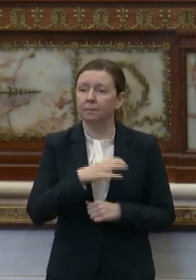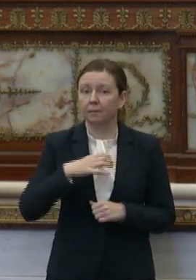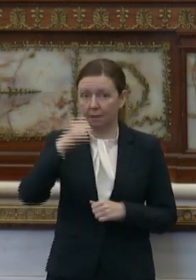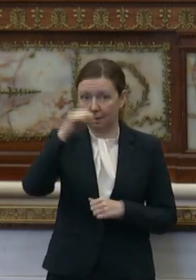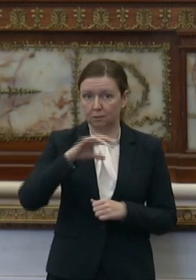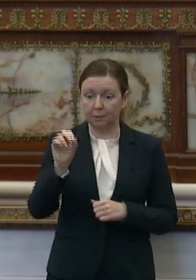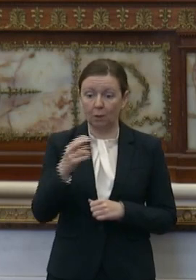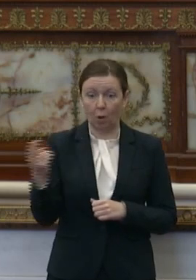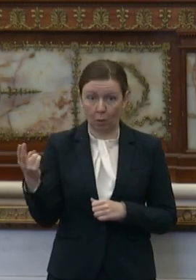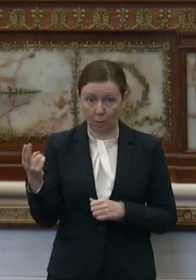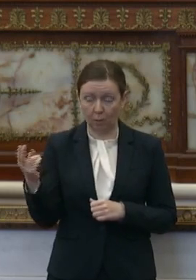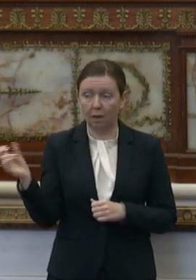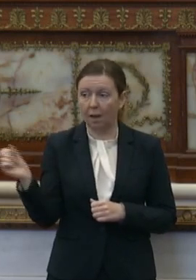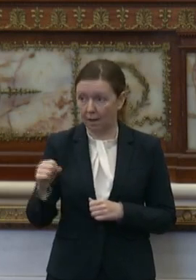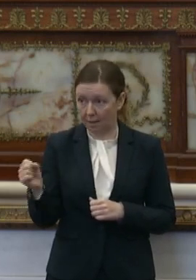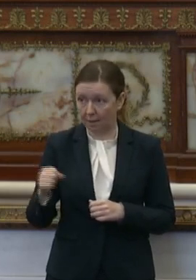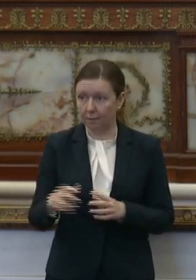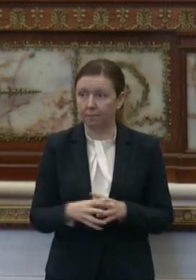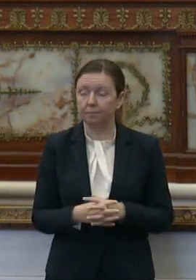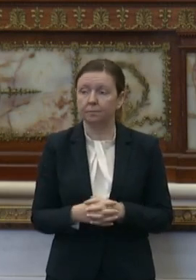Councilman O? Aye.